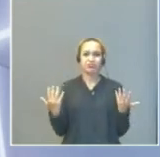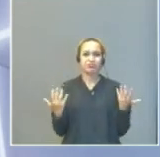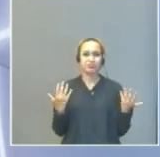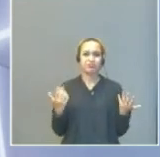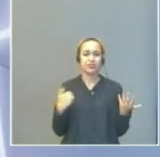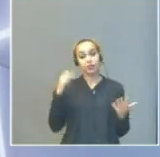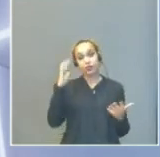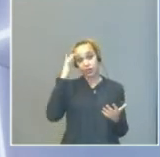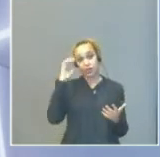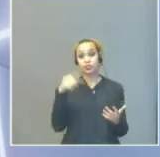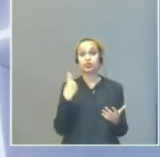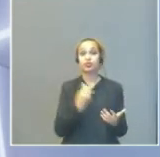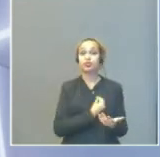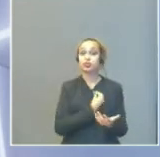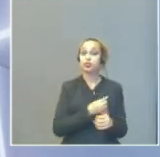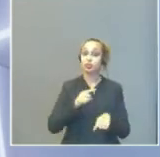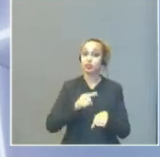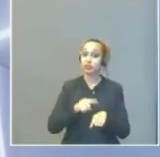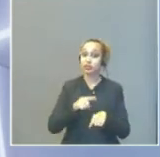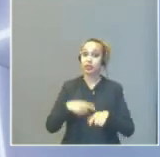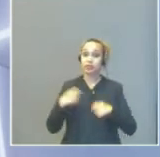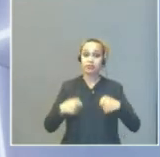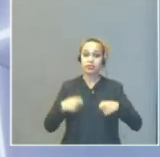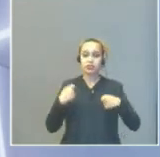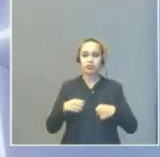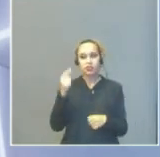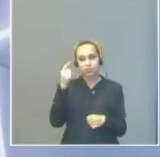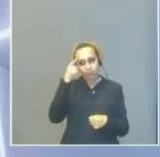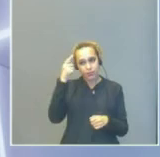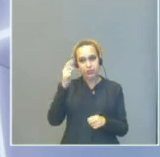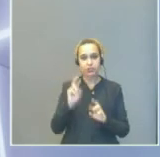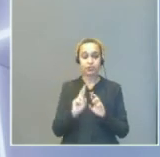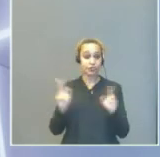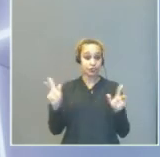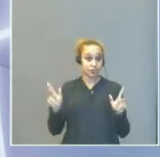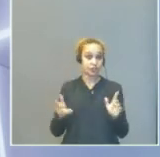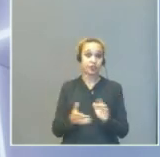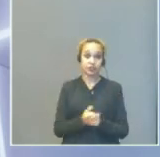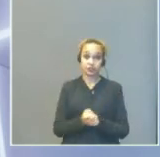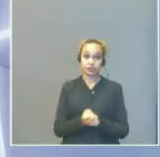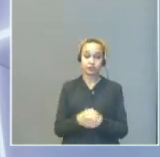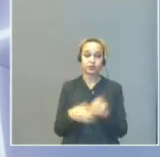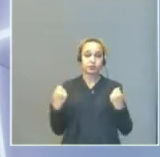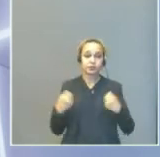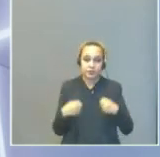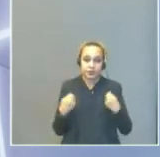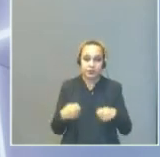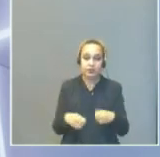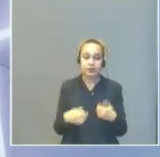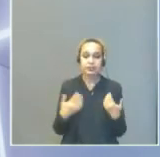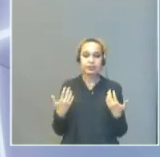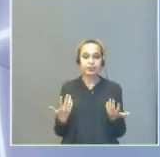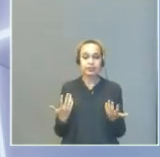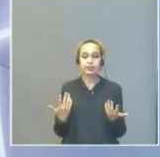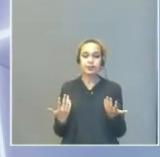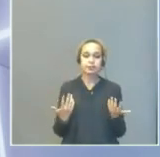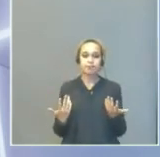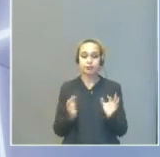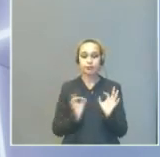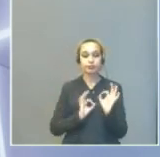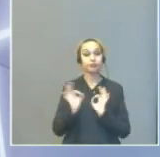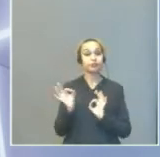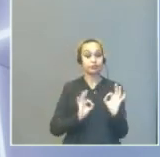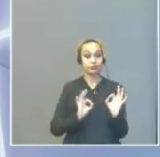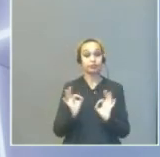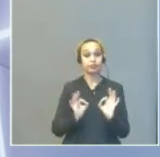need to think differently, where we need unprecedented forms of organizing ourselves that